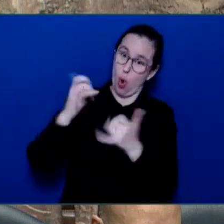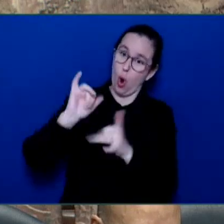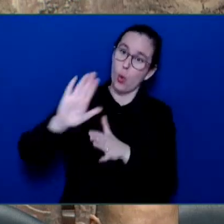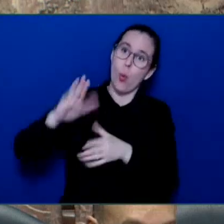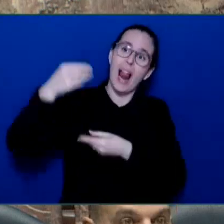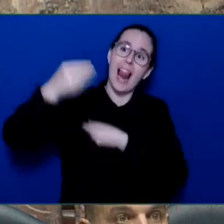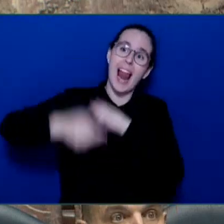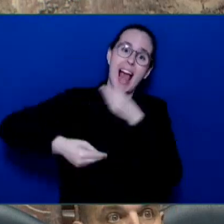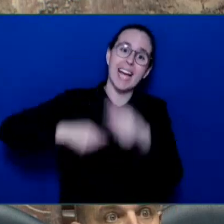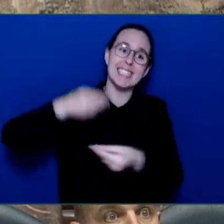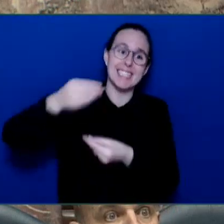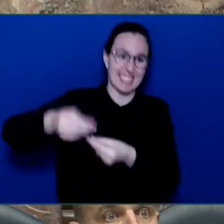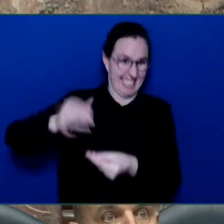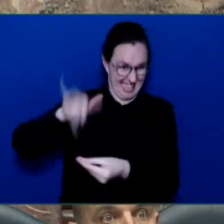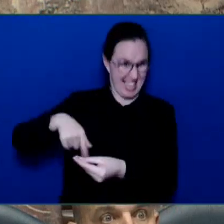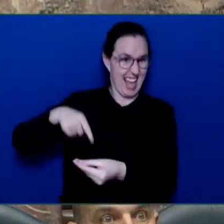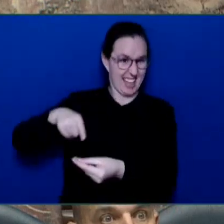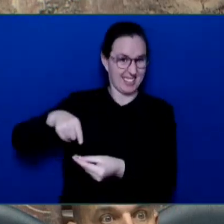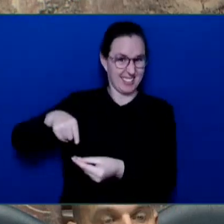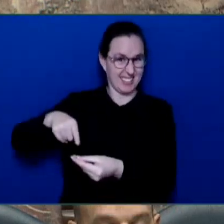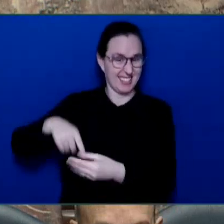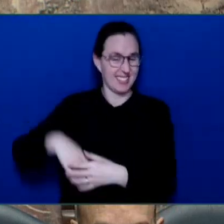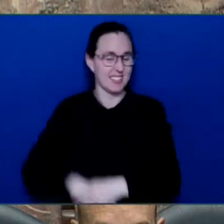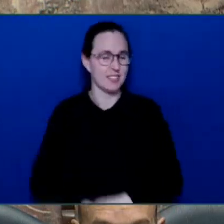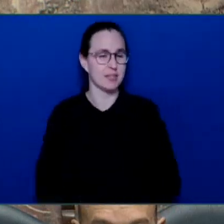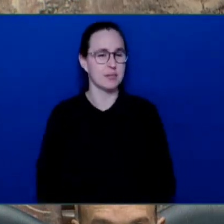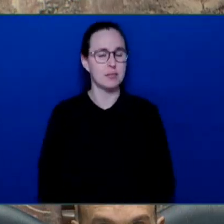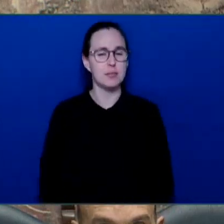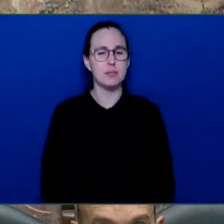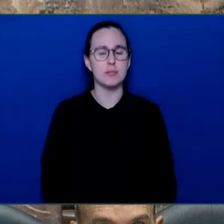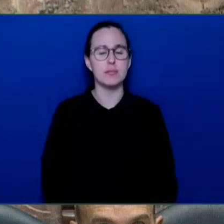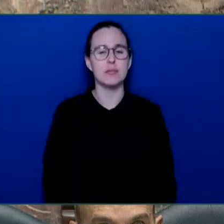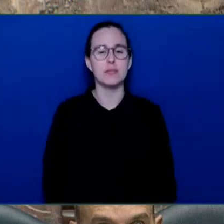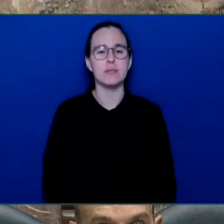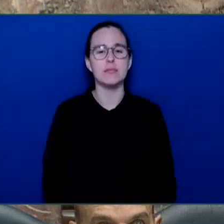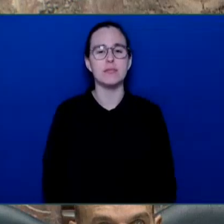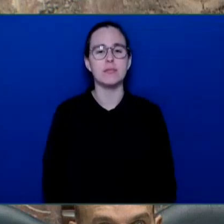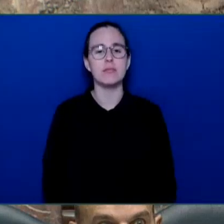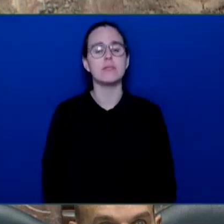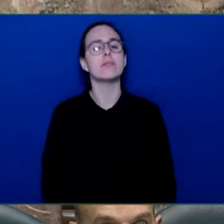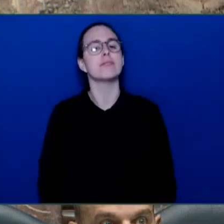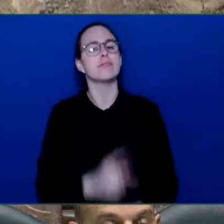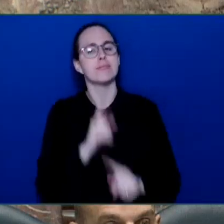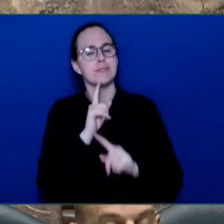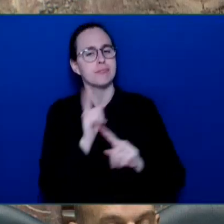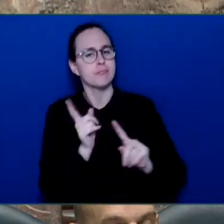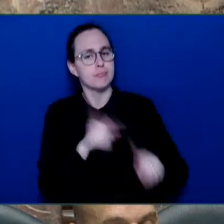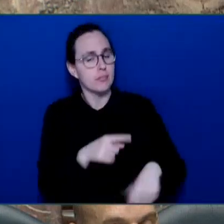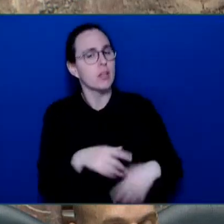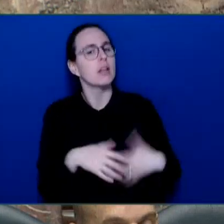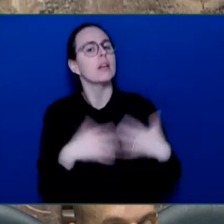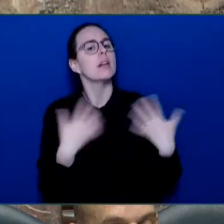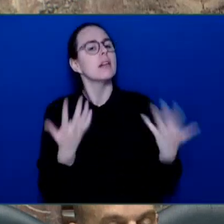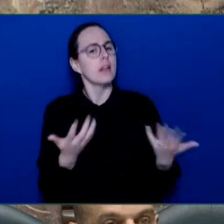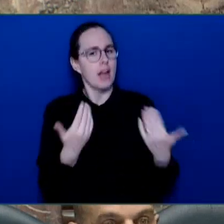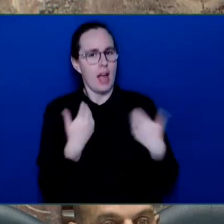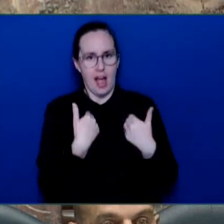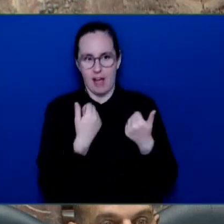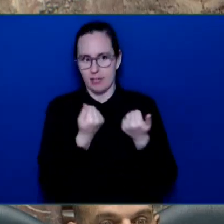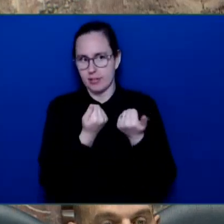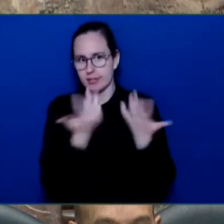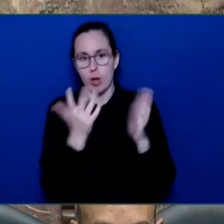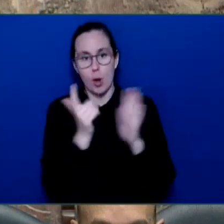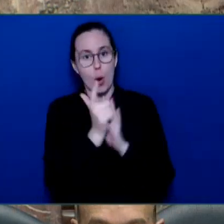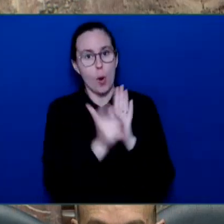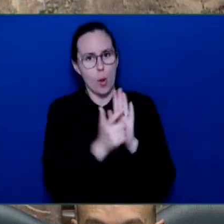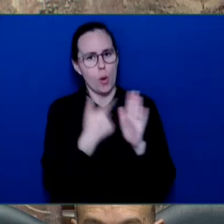we got rid of Bill 29 and 94. The Green Party called for an end to fee-for-service. We've moved from